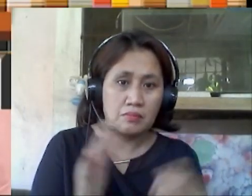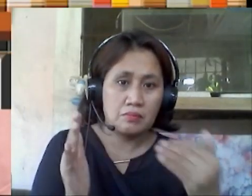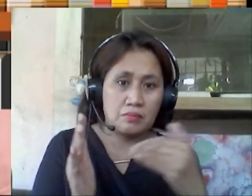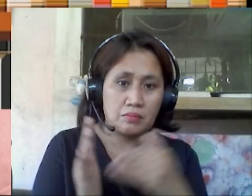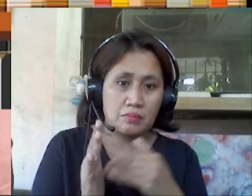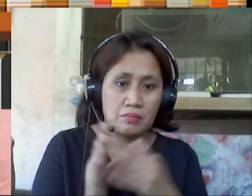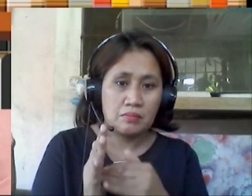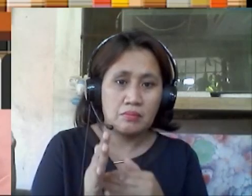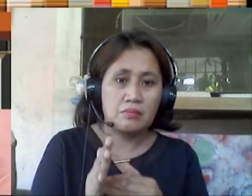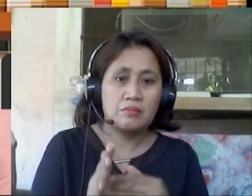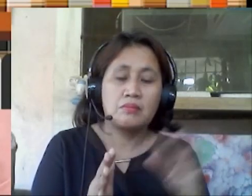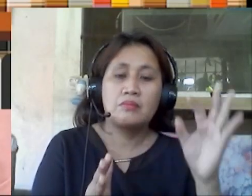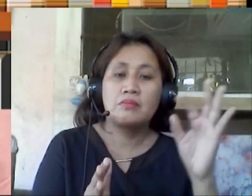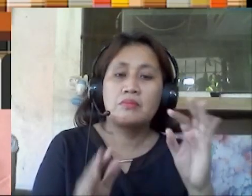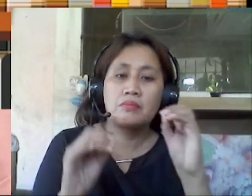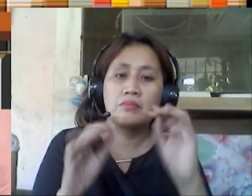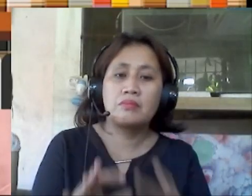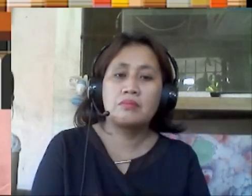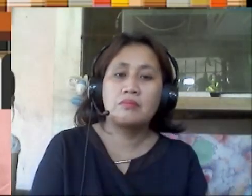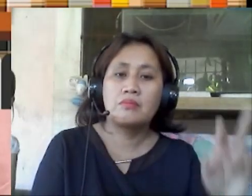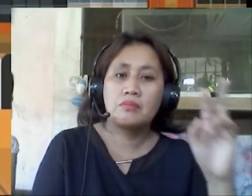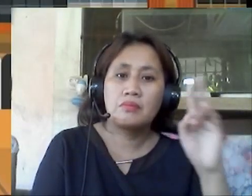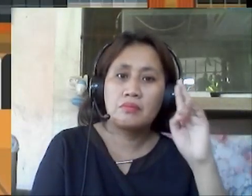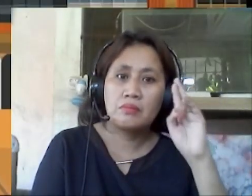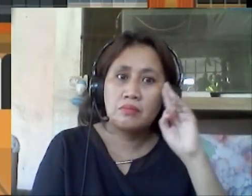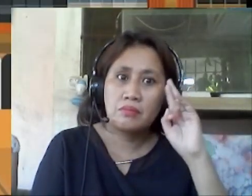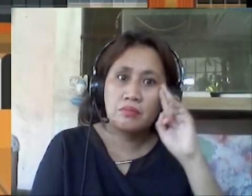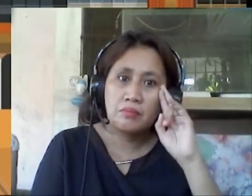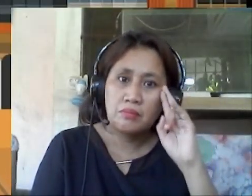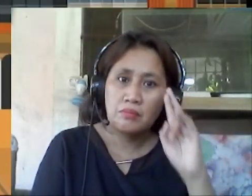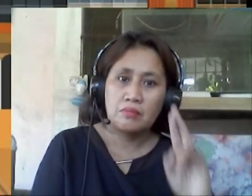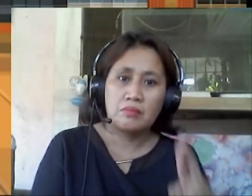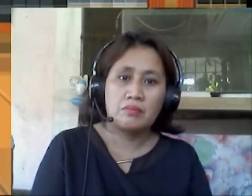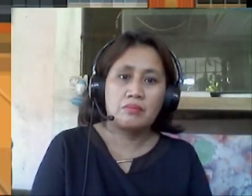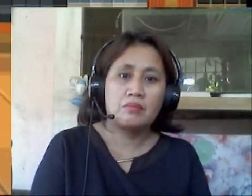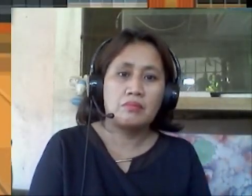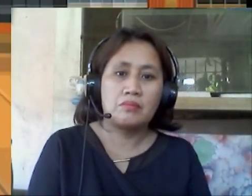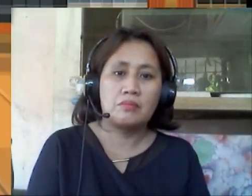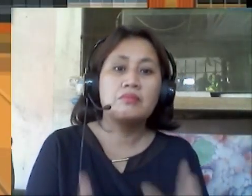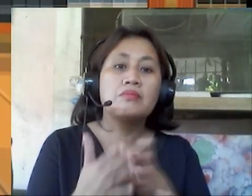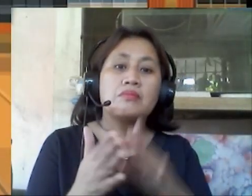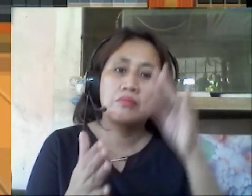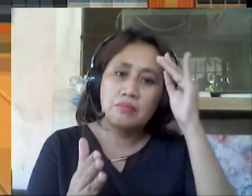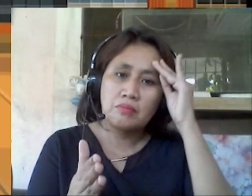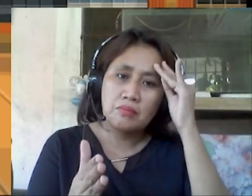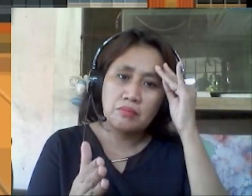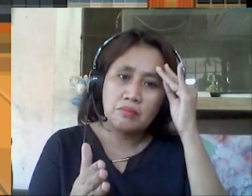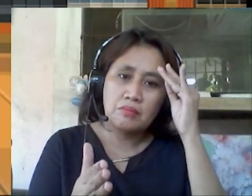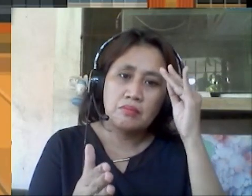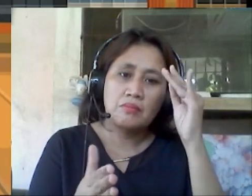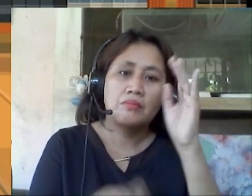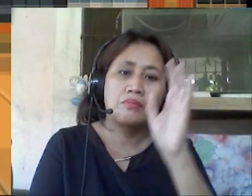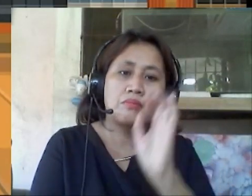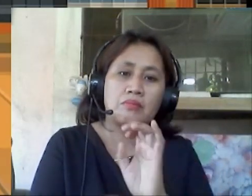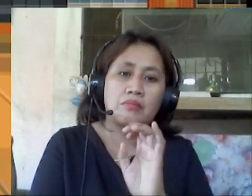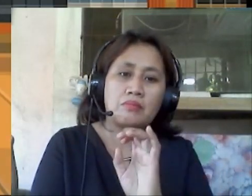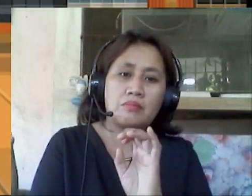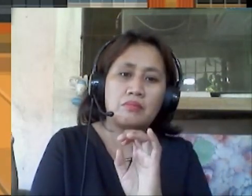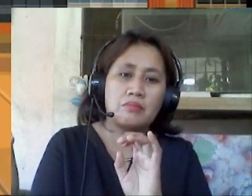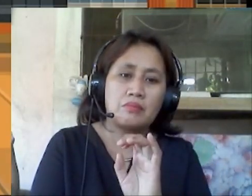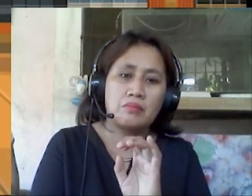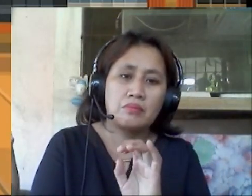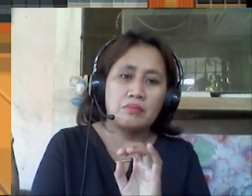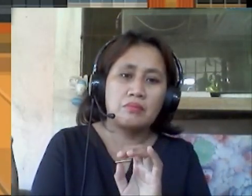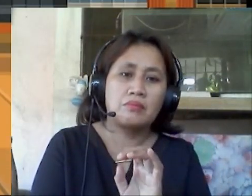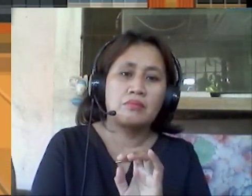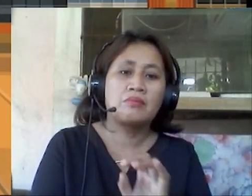teacher Franny, Teacher Rami, saying, don't fret, because learning English is not a threat. Instead,